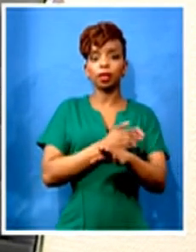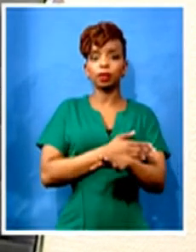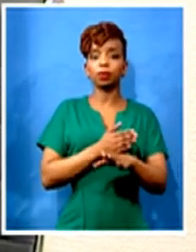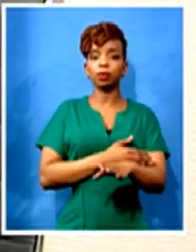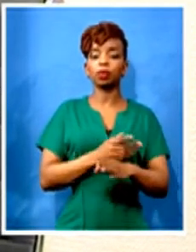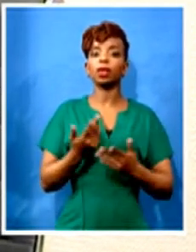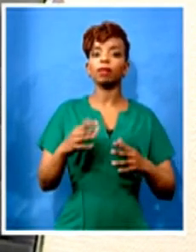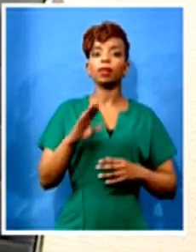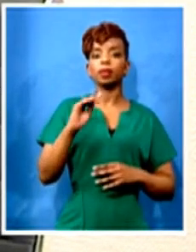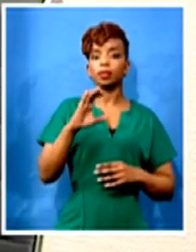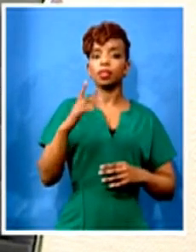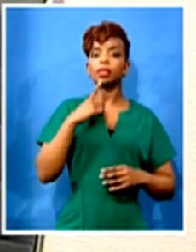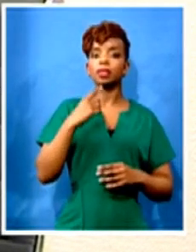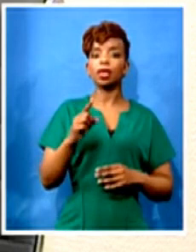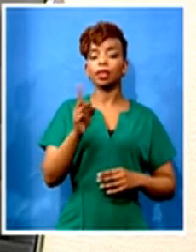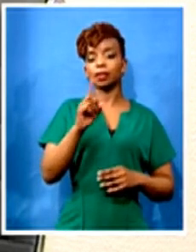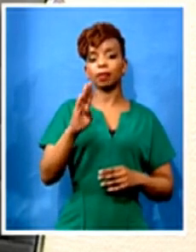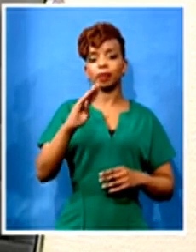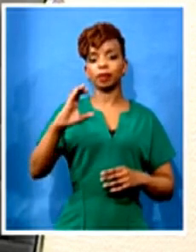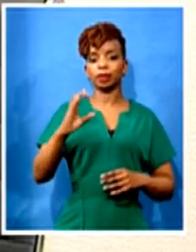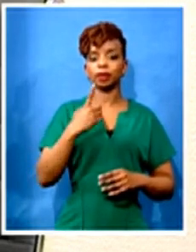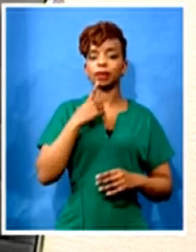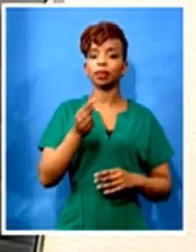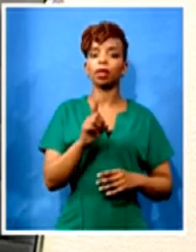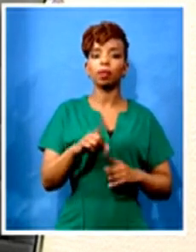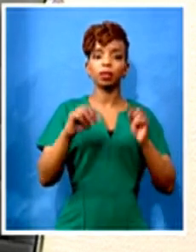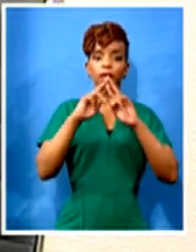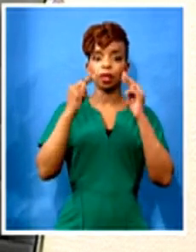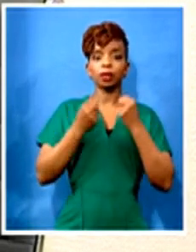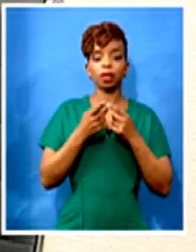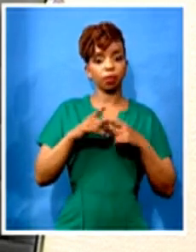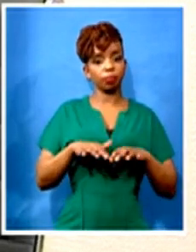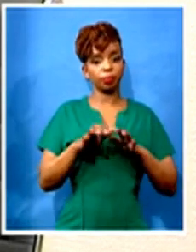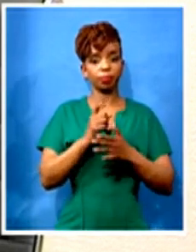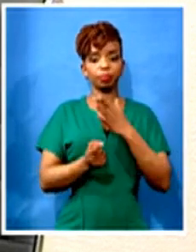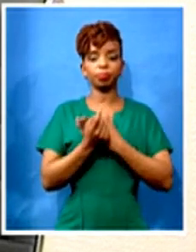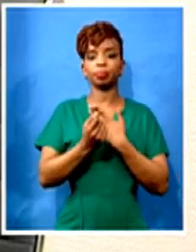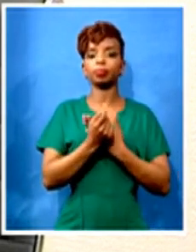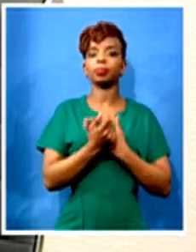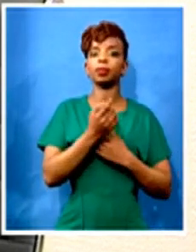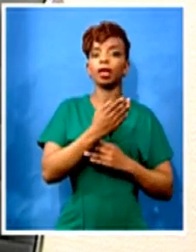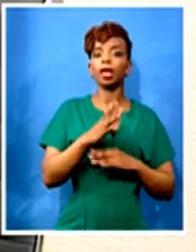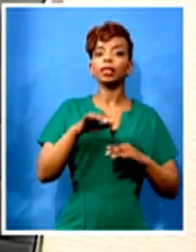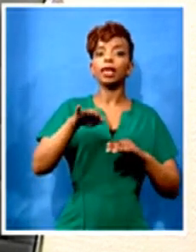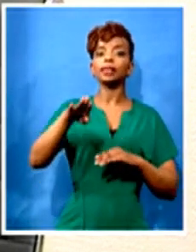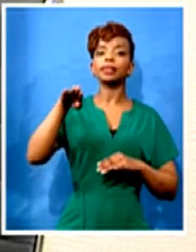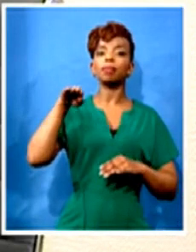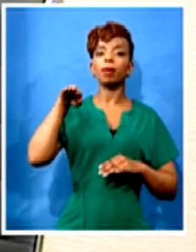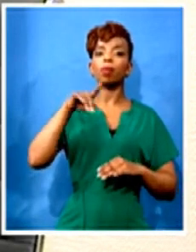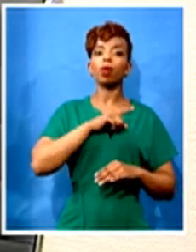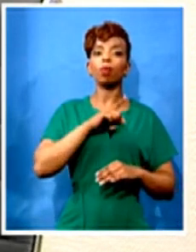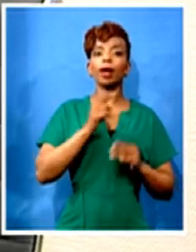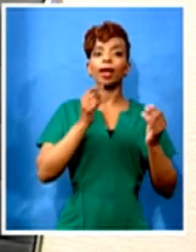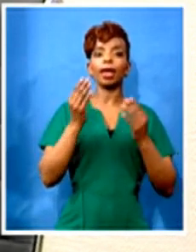about the human rights violations and the protests taking place in Zimbabwe as the cases of COVID-19 increasingly rise in the country, and